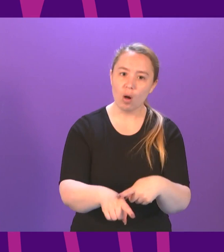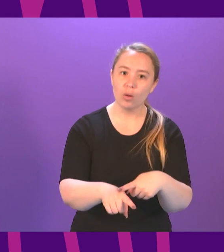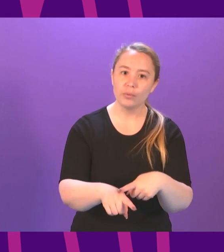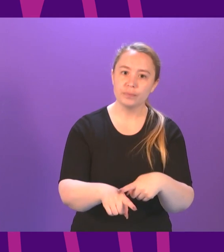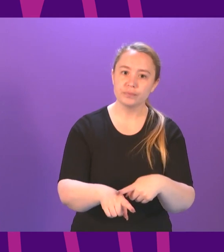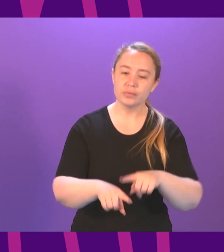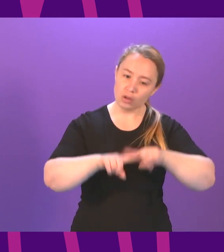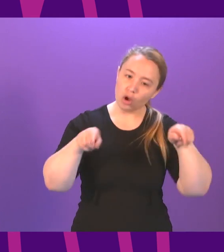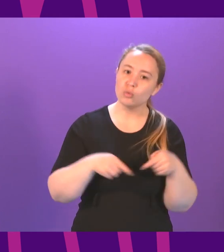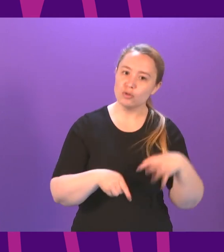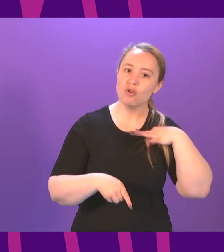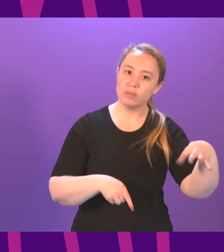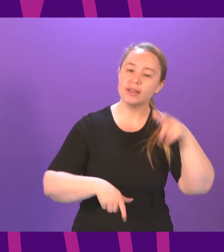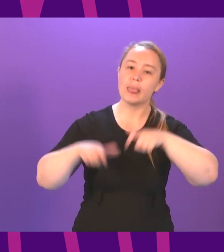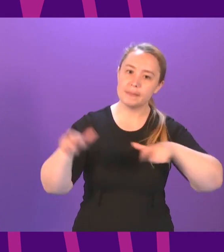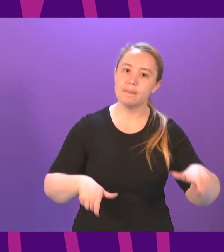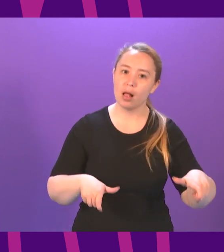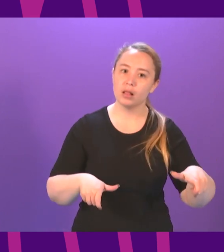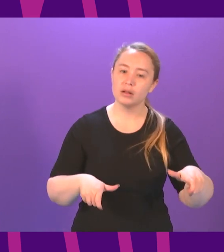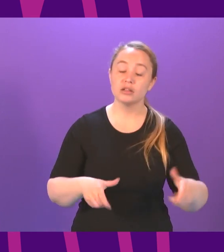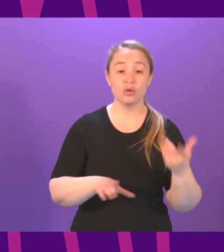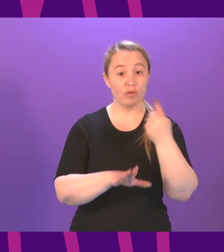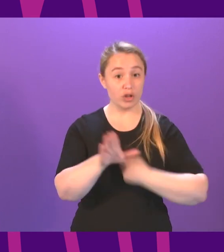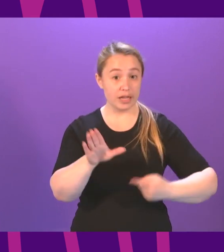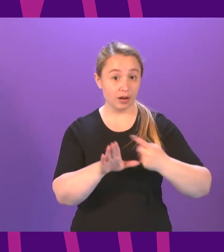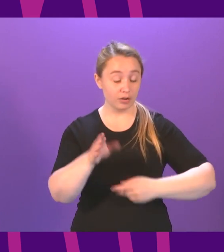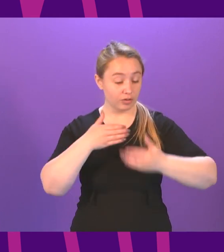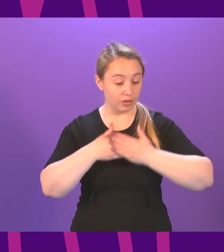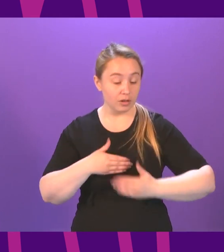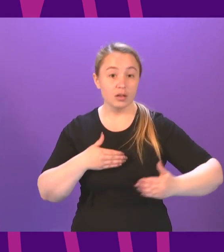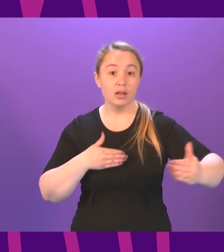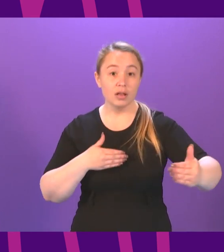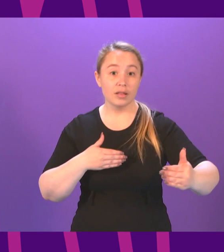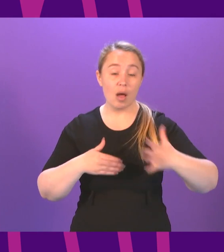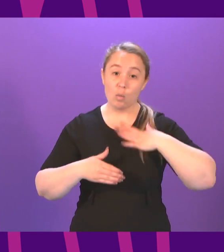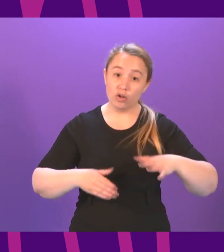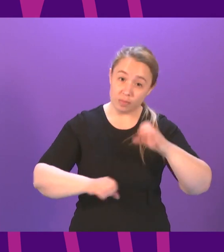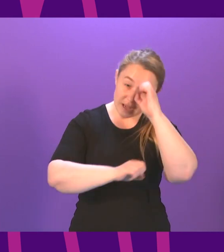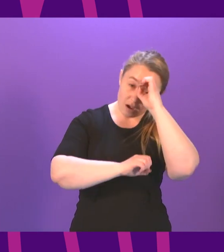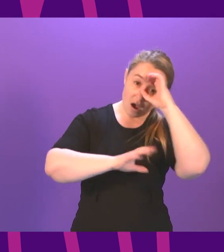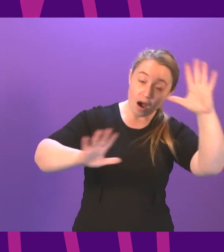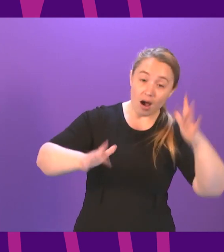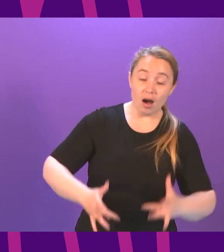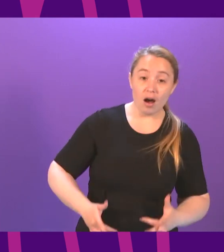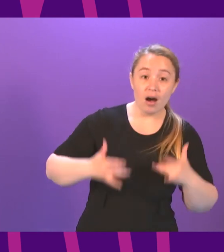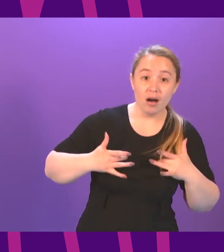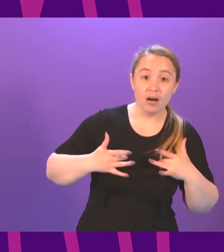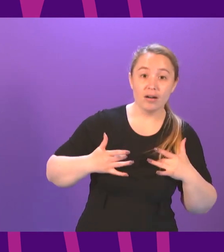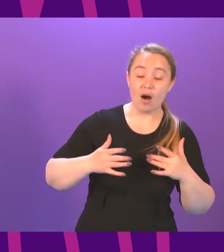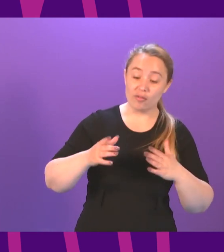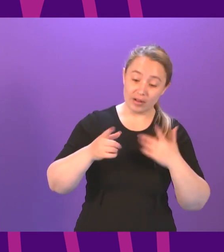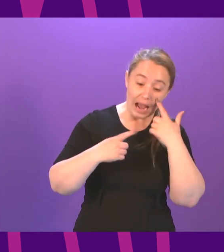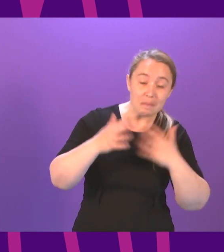all elected to represent. So over the coming years, let's be inspired by the future we can build, not the arguments of the